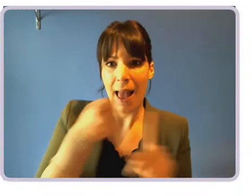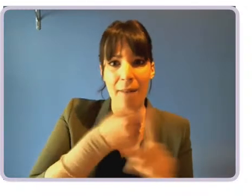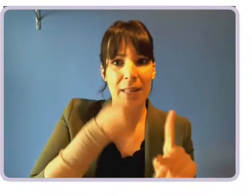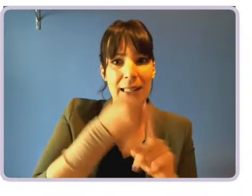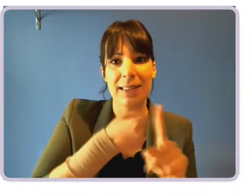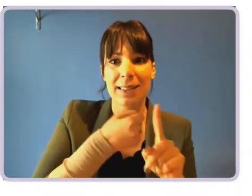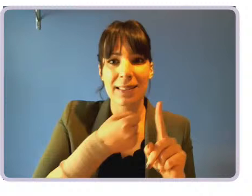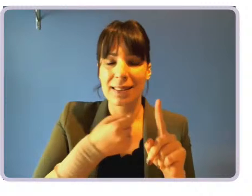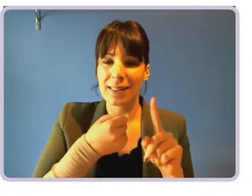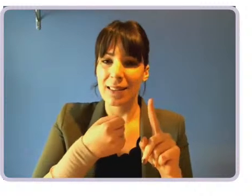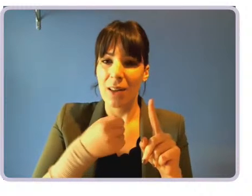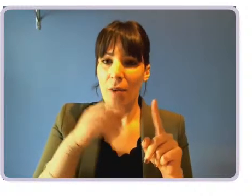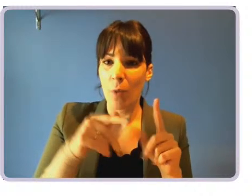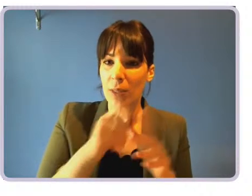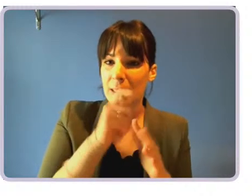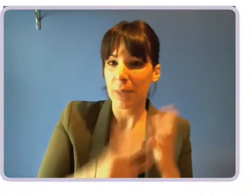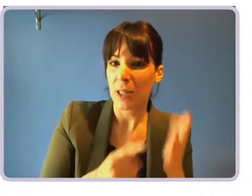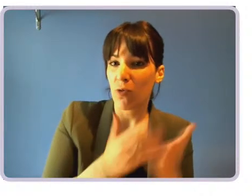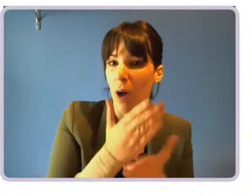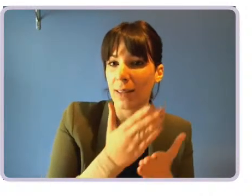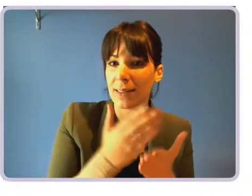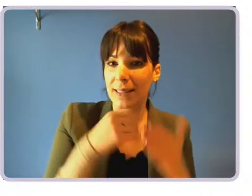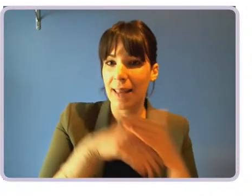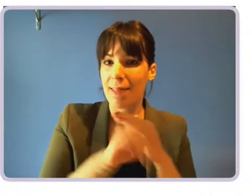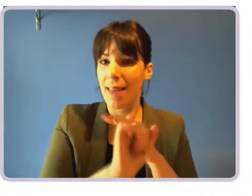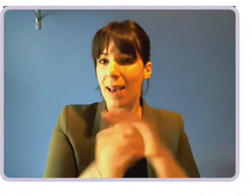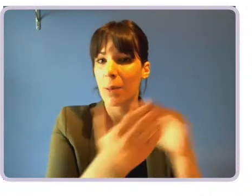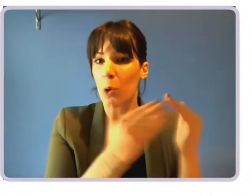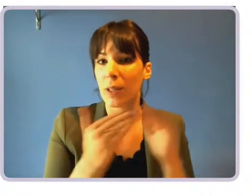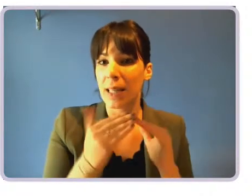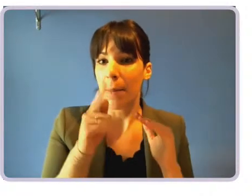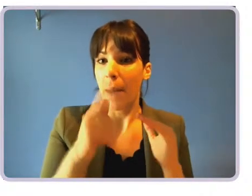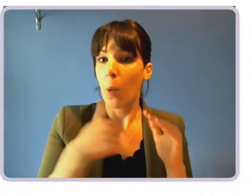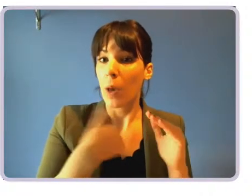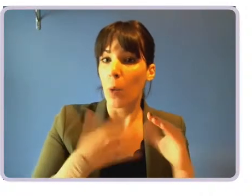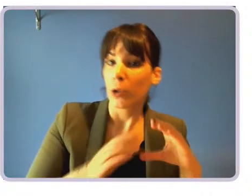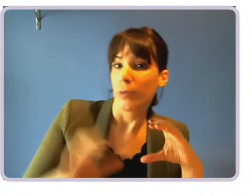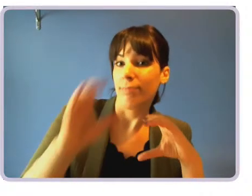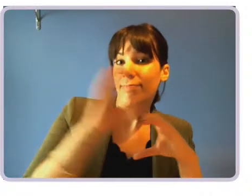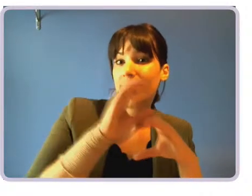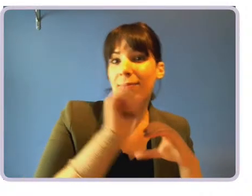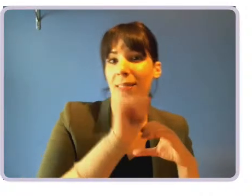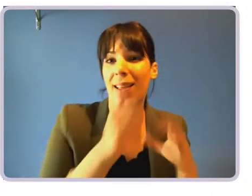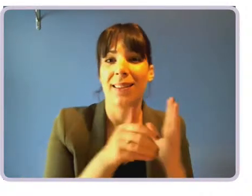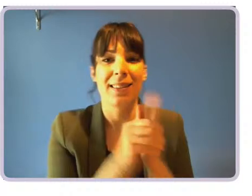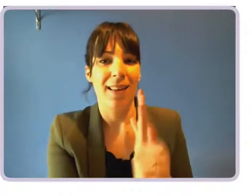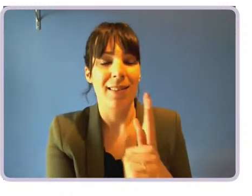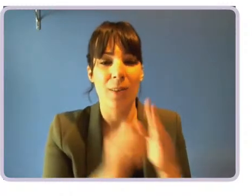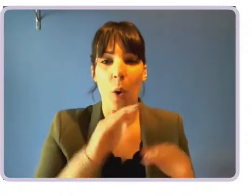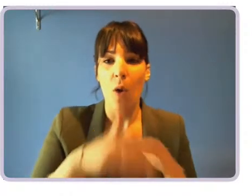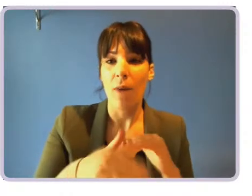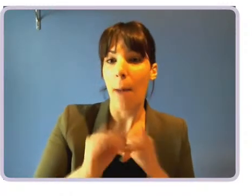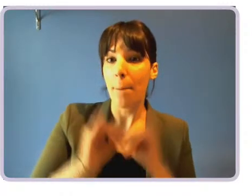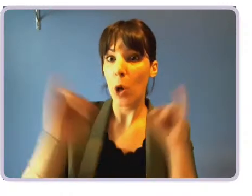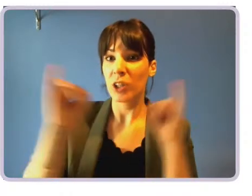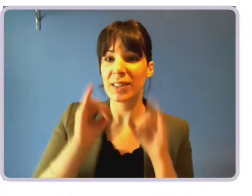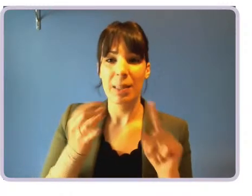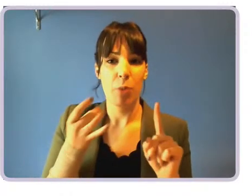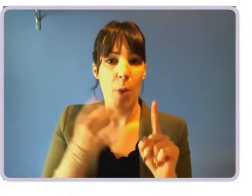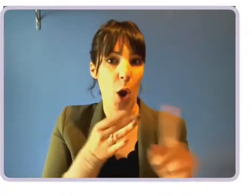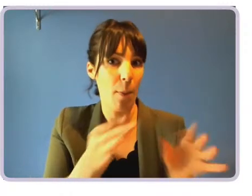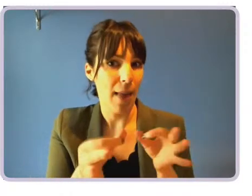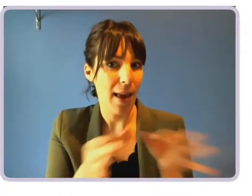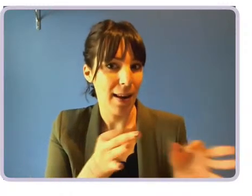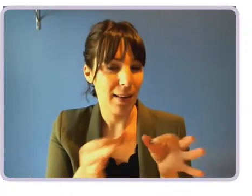was add on emergency preparedness and think about what do those rights mean in the context of emergency preparedness planning, responding